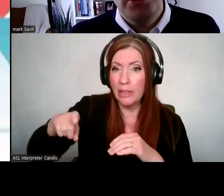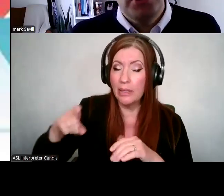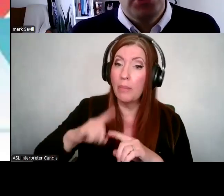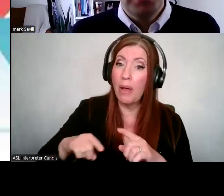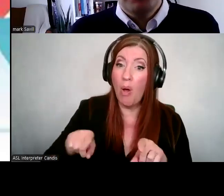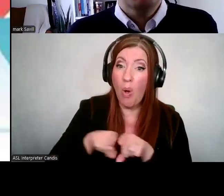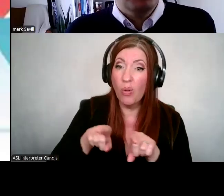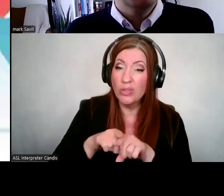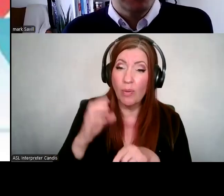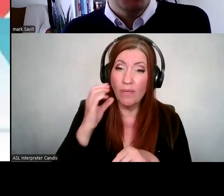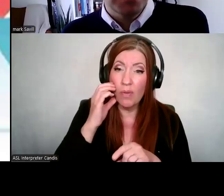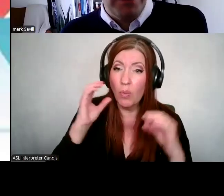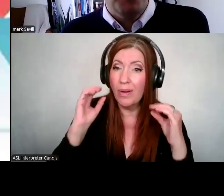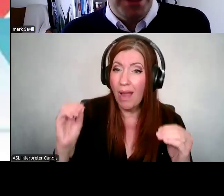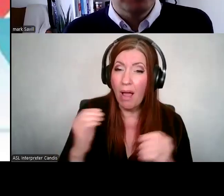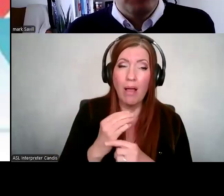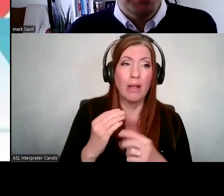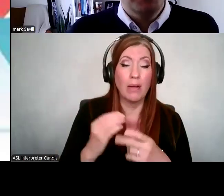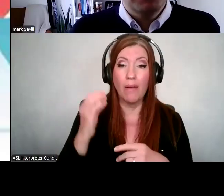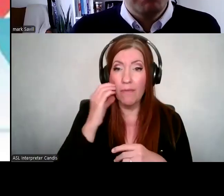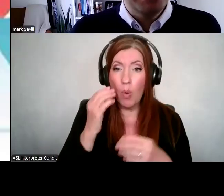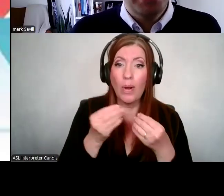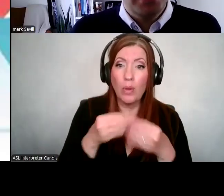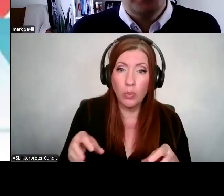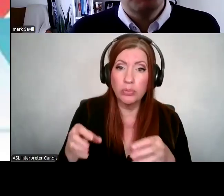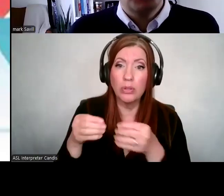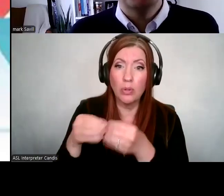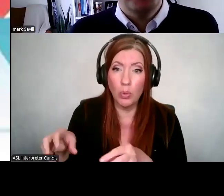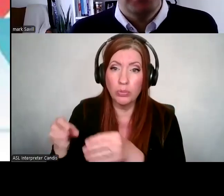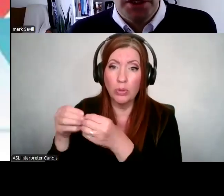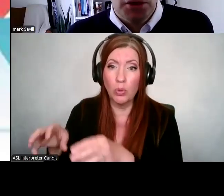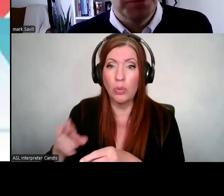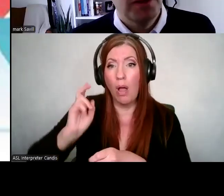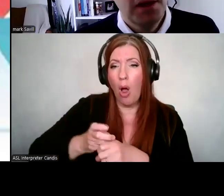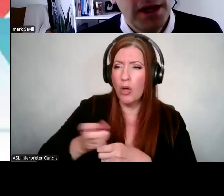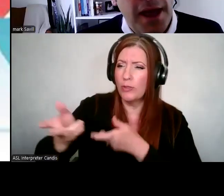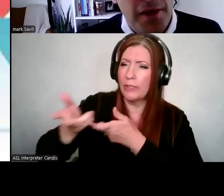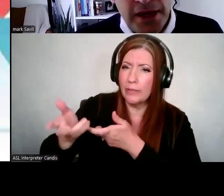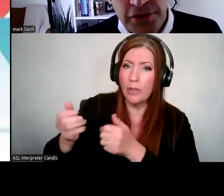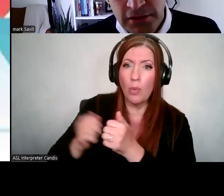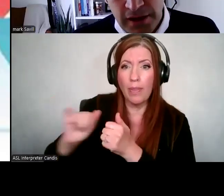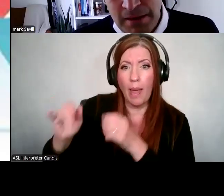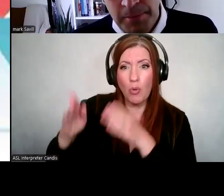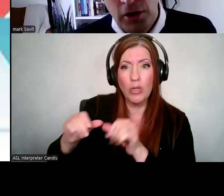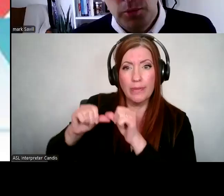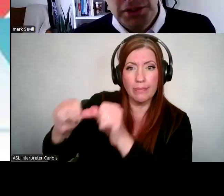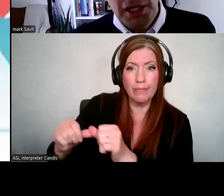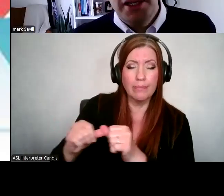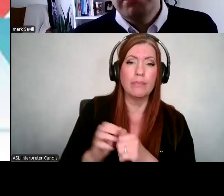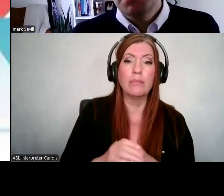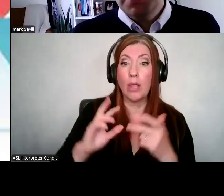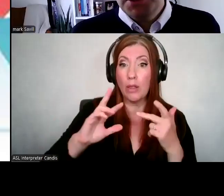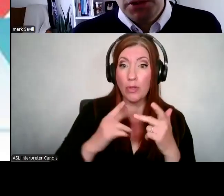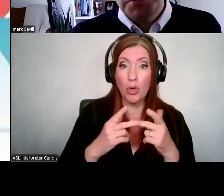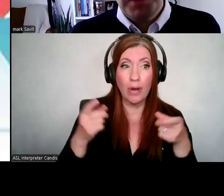of a phone or the fact of constantly losing a phone, meaning it's really hard to maintain engagement with that individual. And then a third thing that came up a lot was